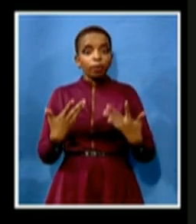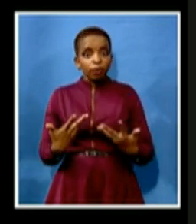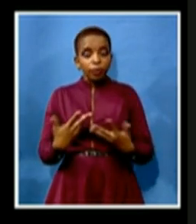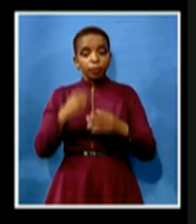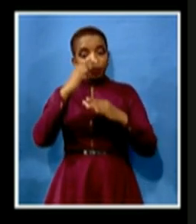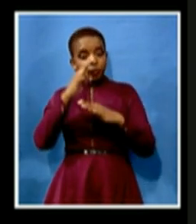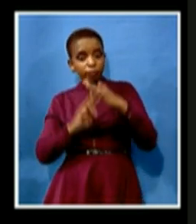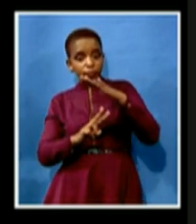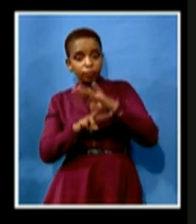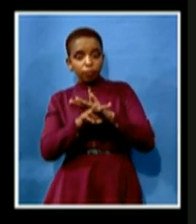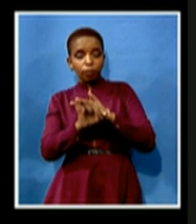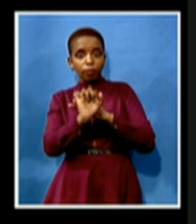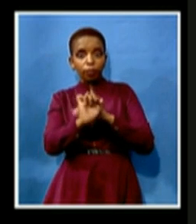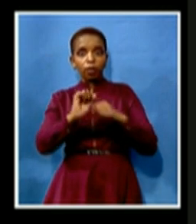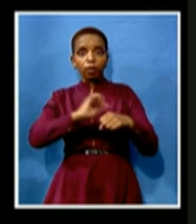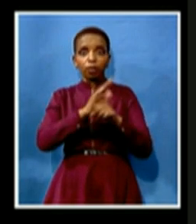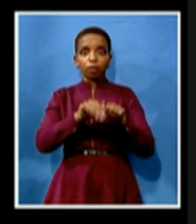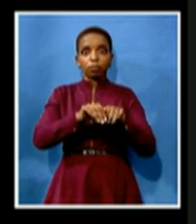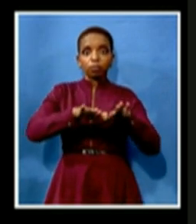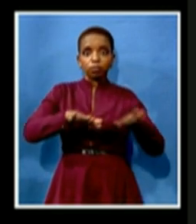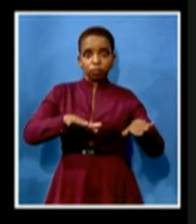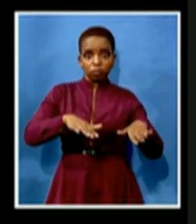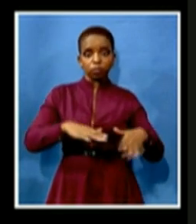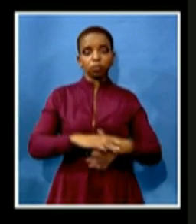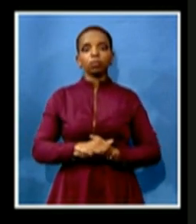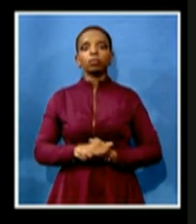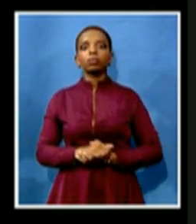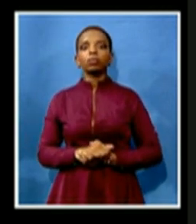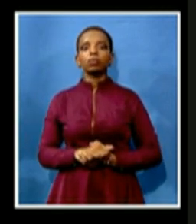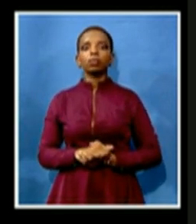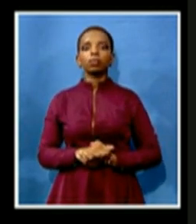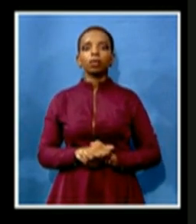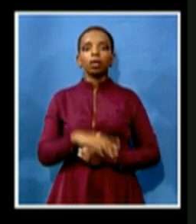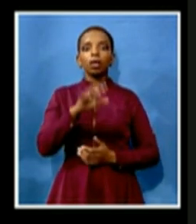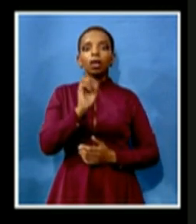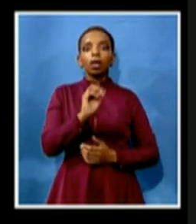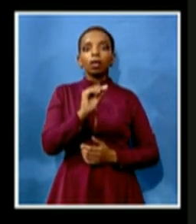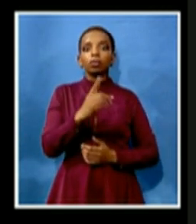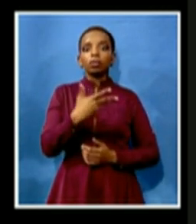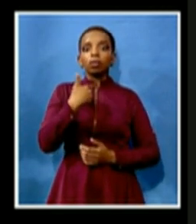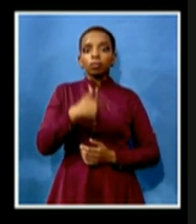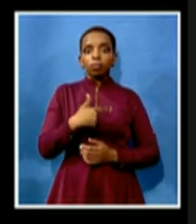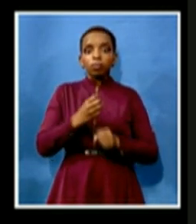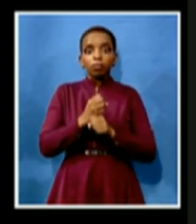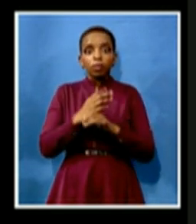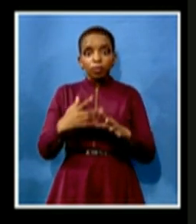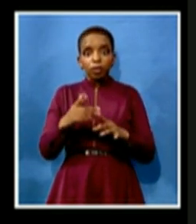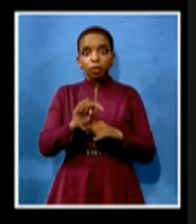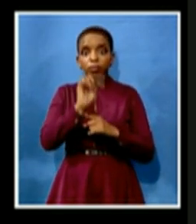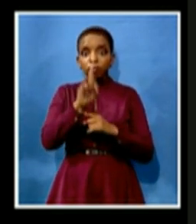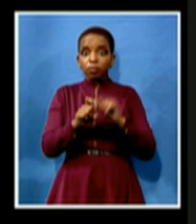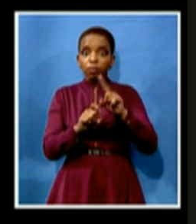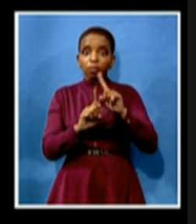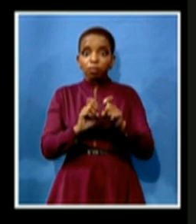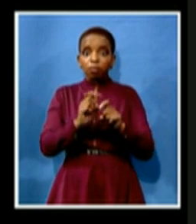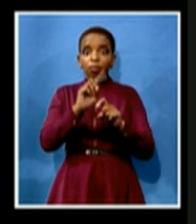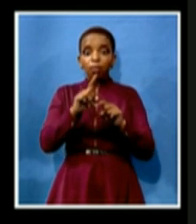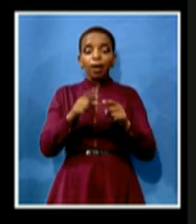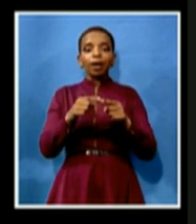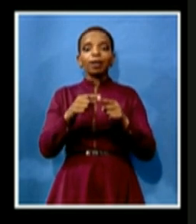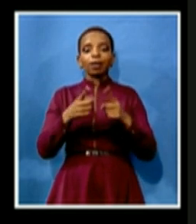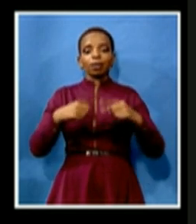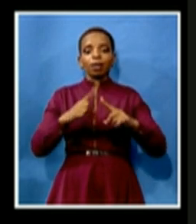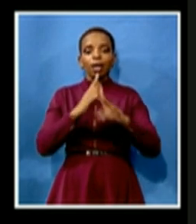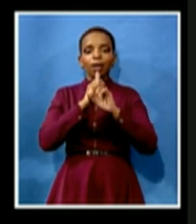its evolution. And we're getting to answers that are quite different from everyone else. The first